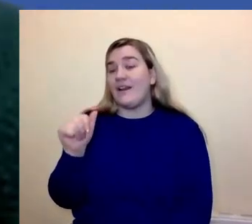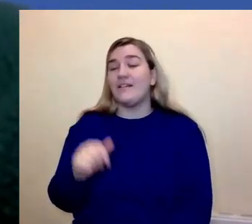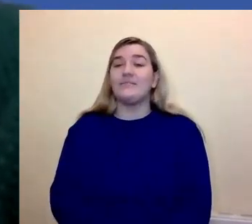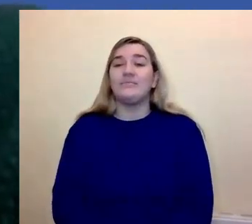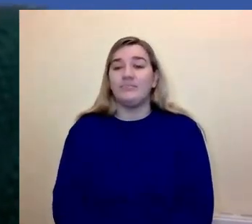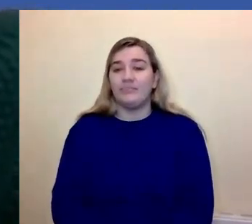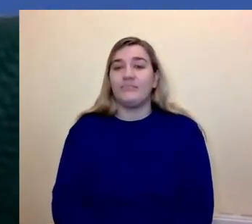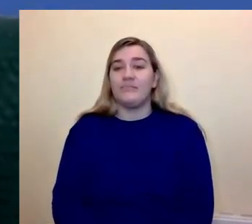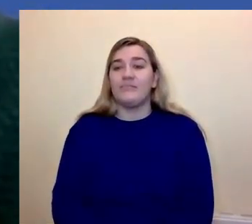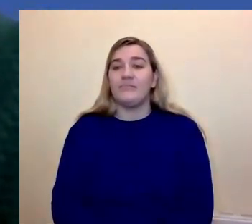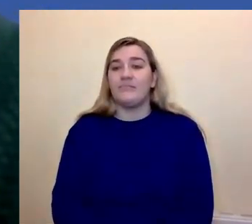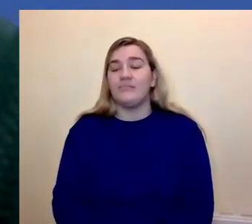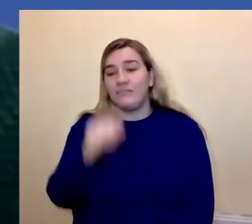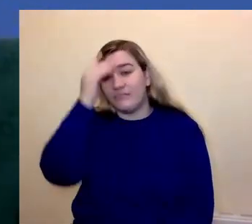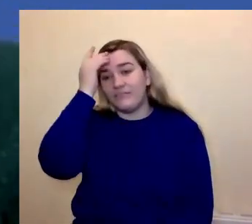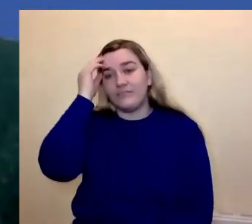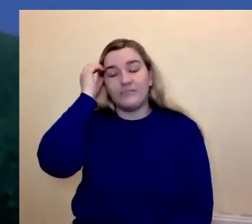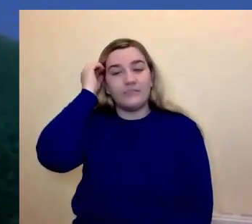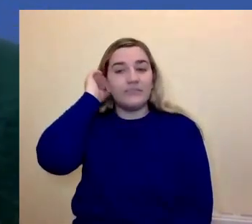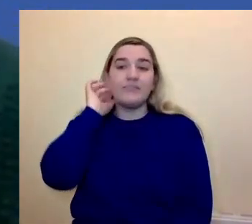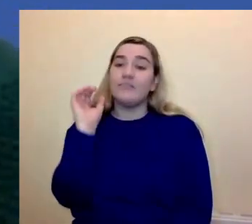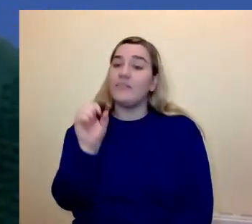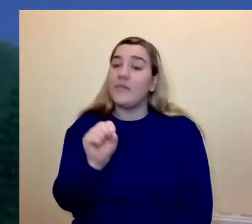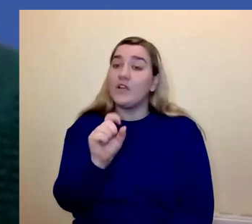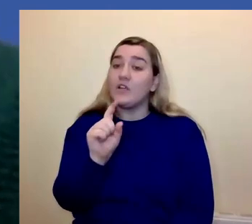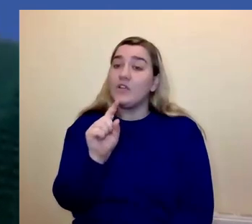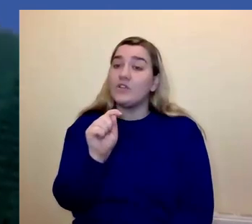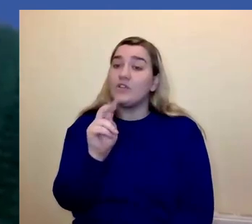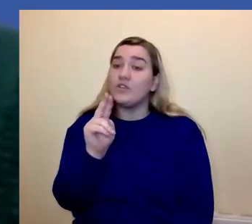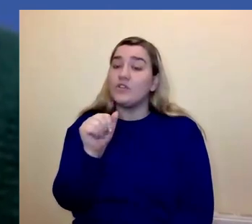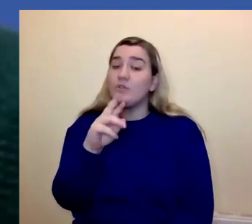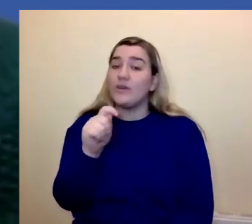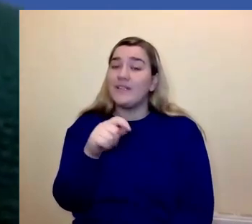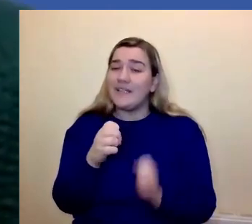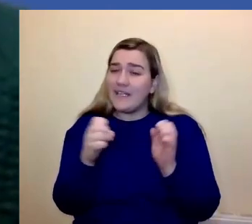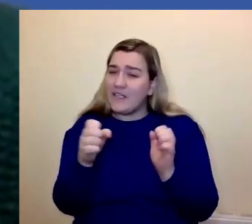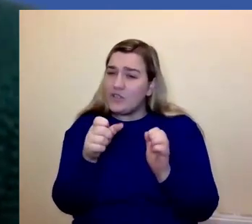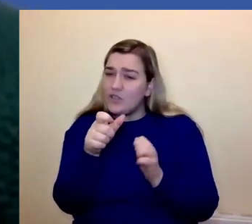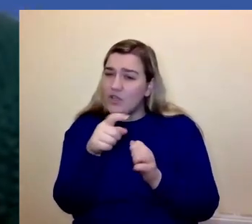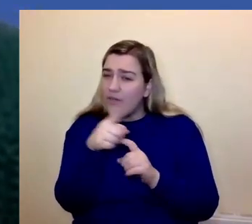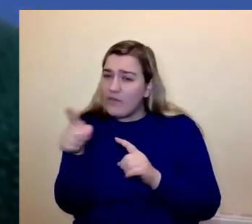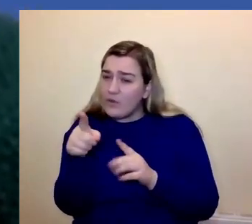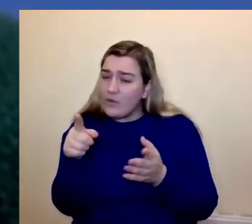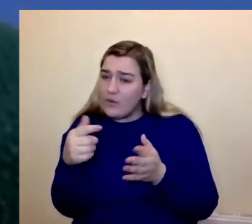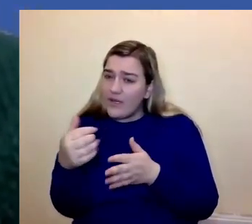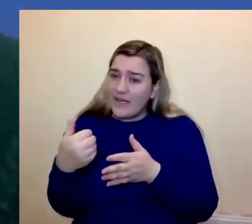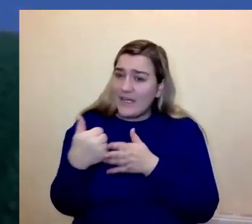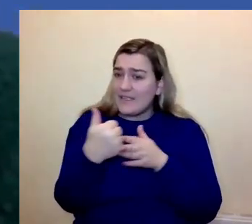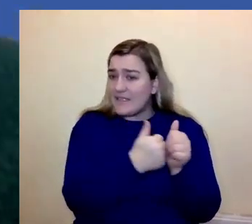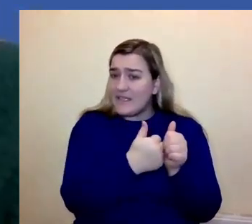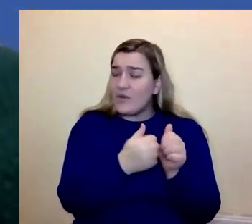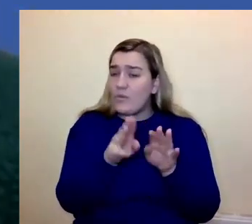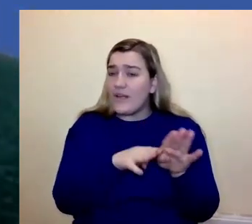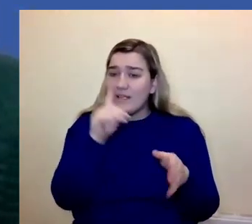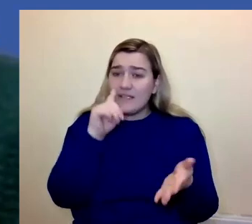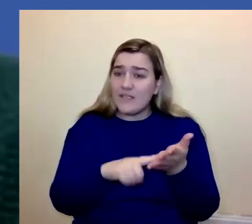So Stuart, each of you participated in the review of the assisted decision-making material. And